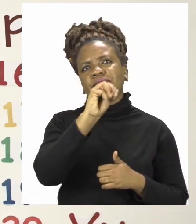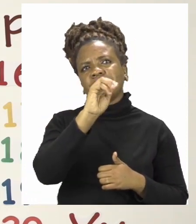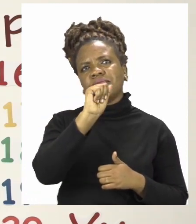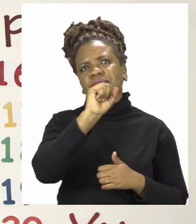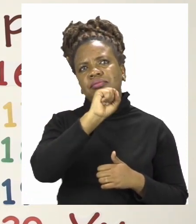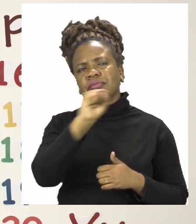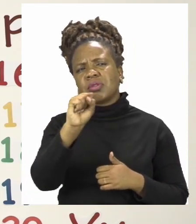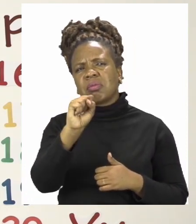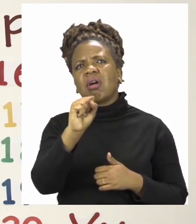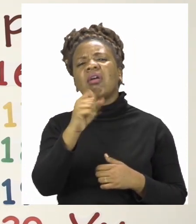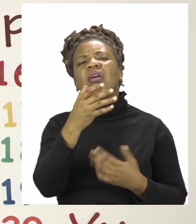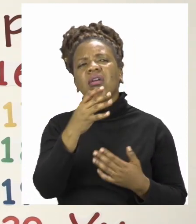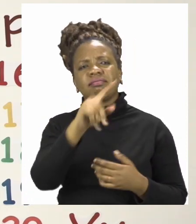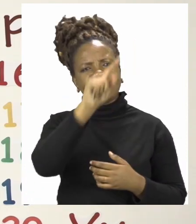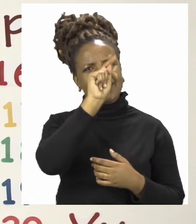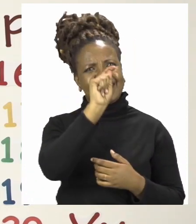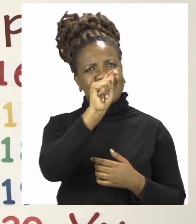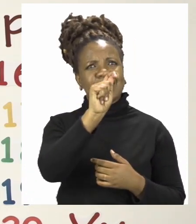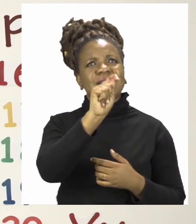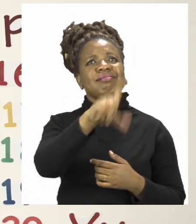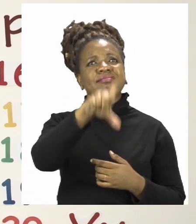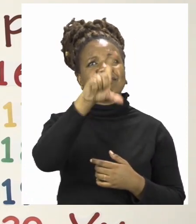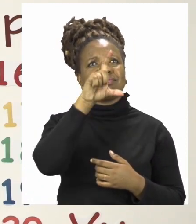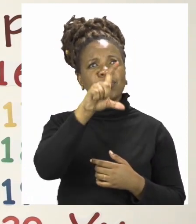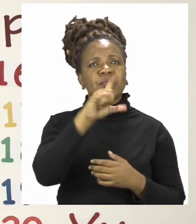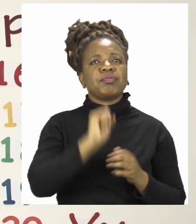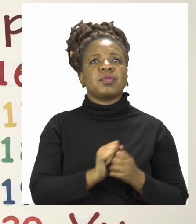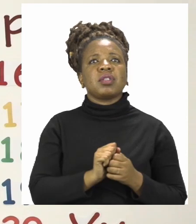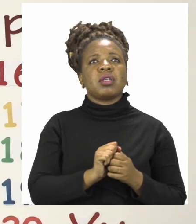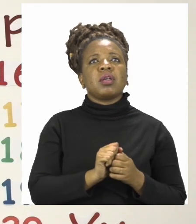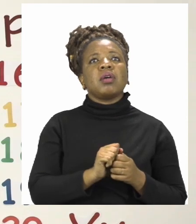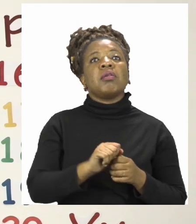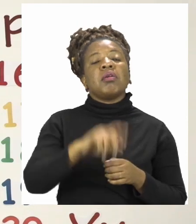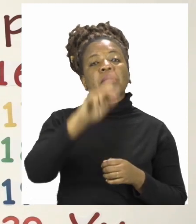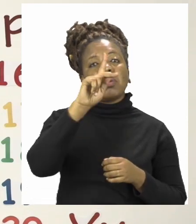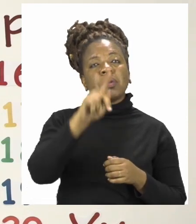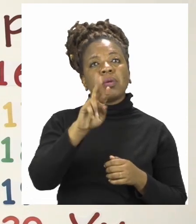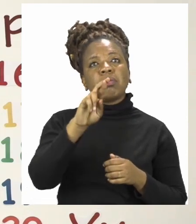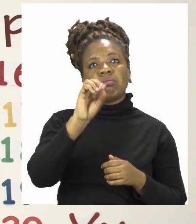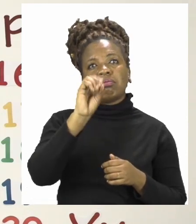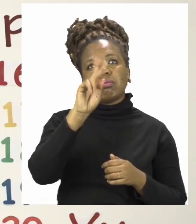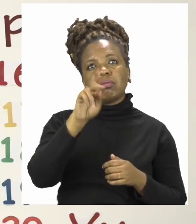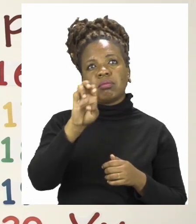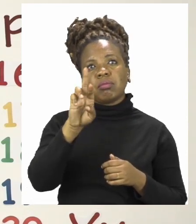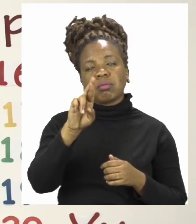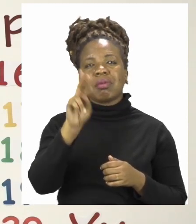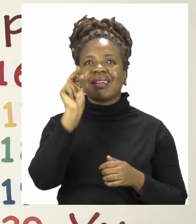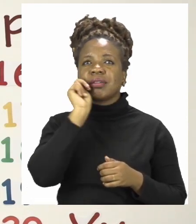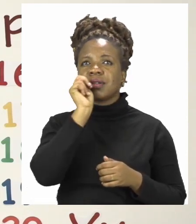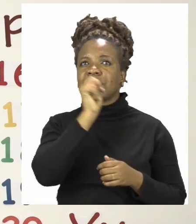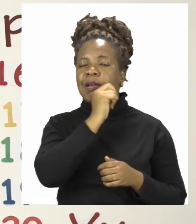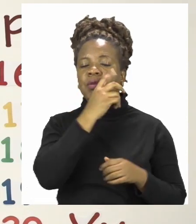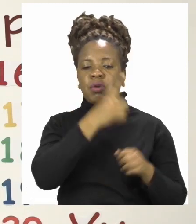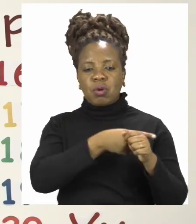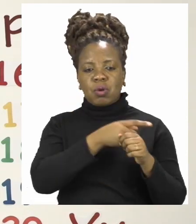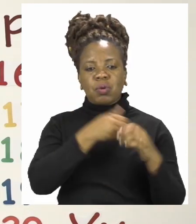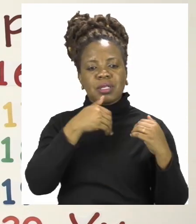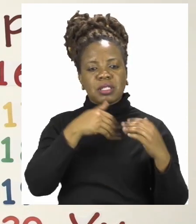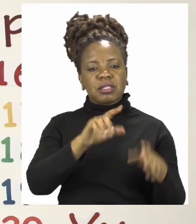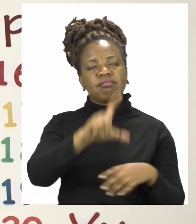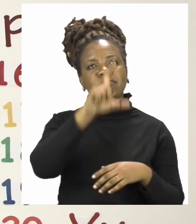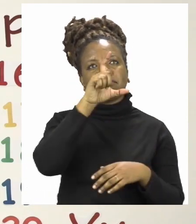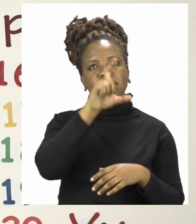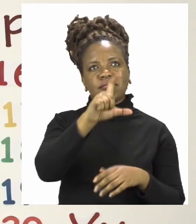that they are proper nouns. You're going to complete your exercise by yourself and read the words